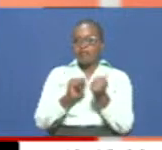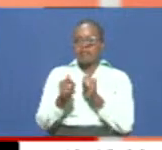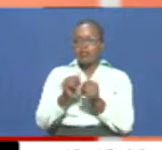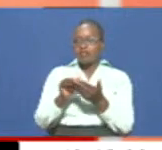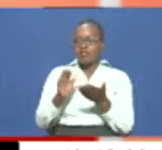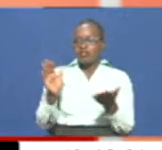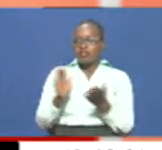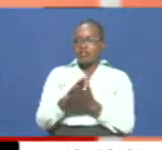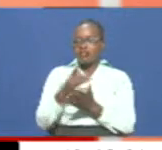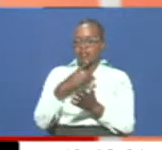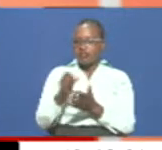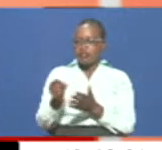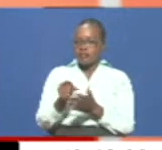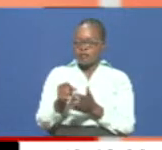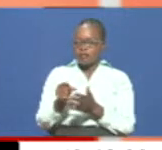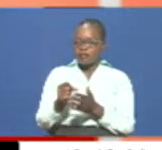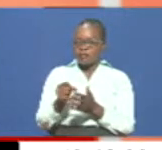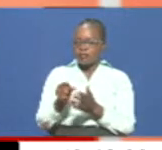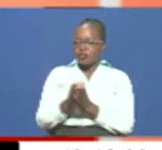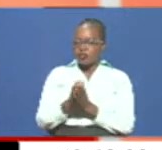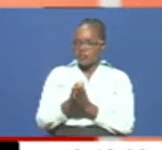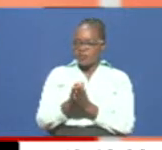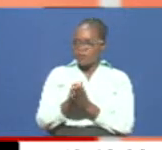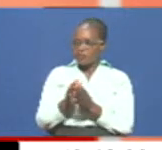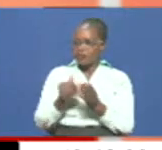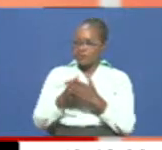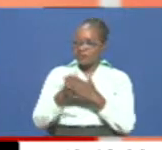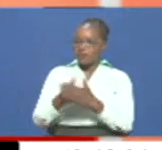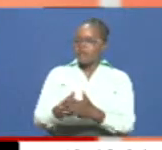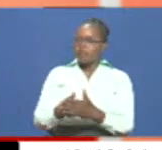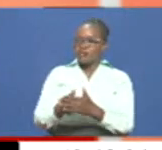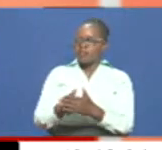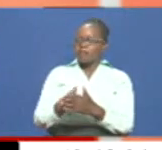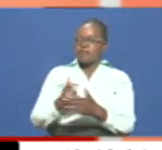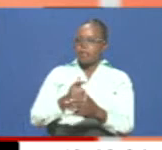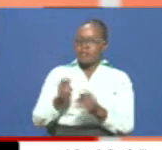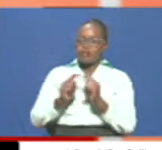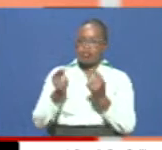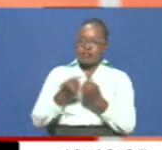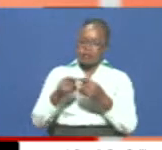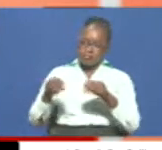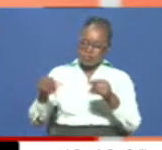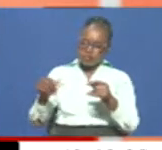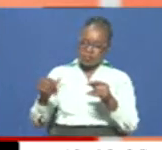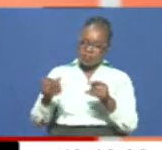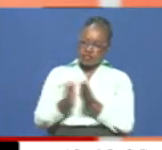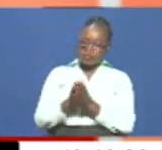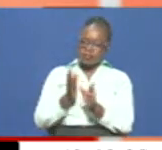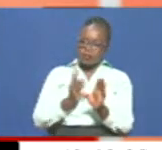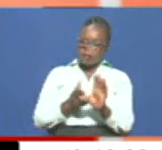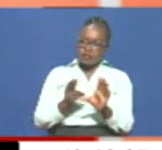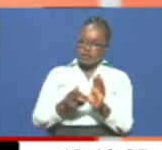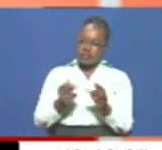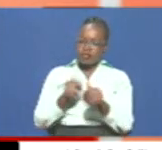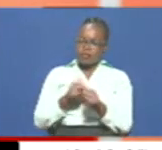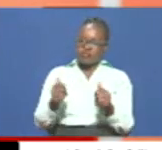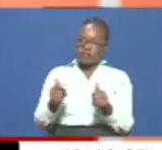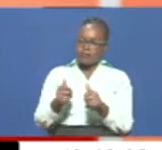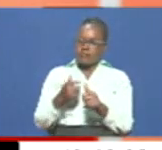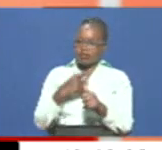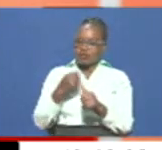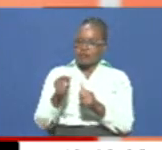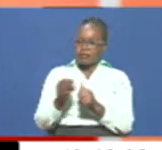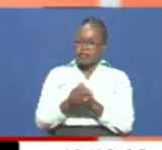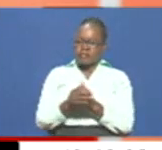our federations can be able to push a lot of the ladies teams to be able to qualify and to participate very well. So we are looking forward, if